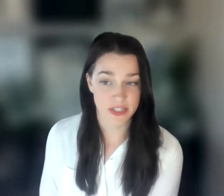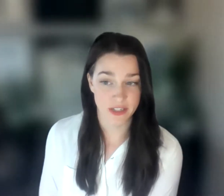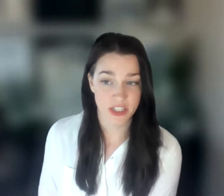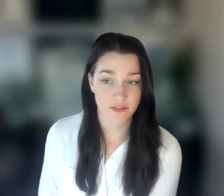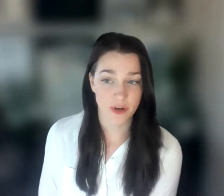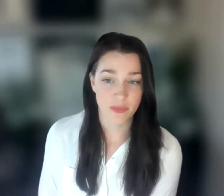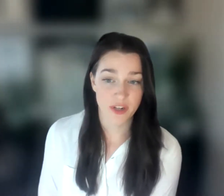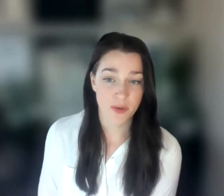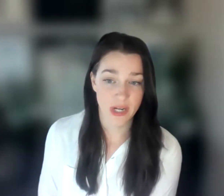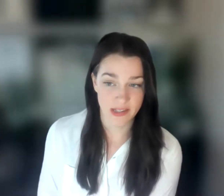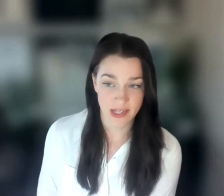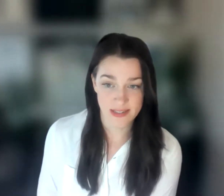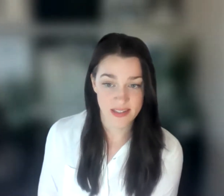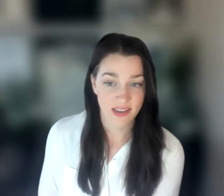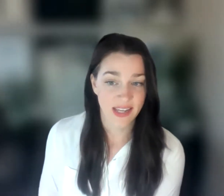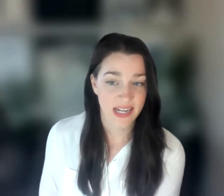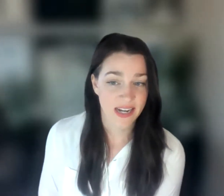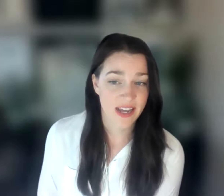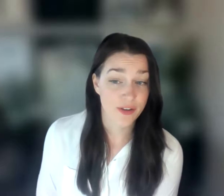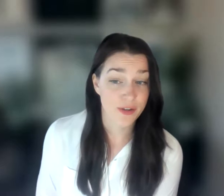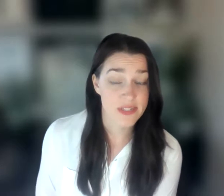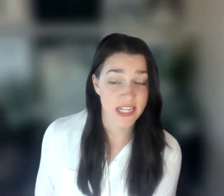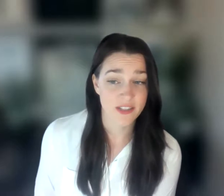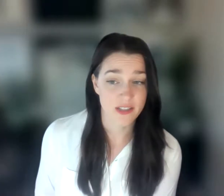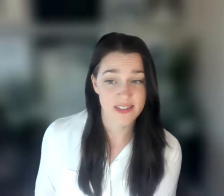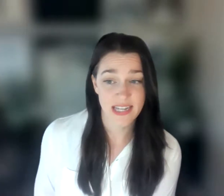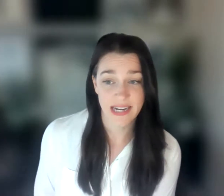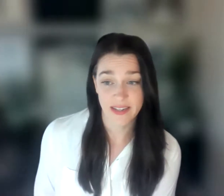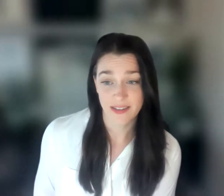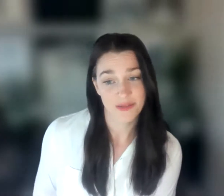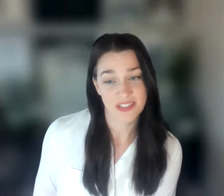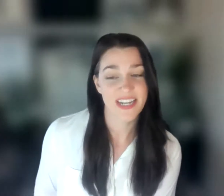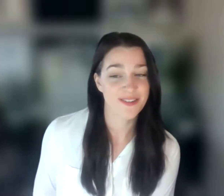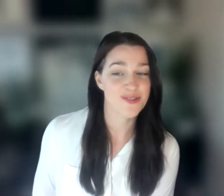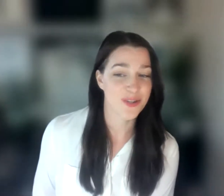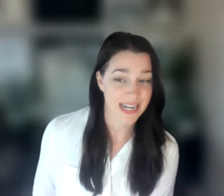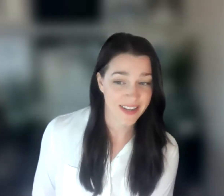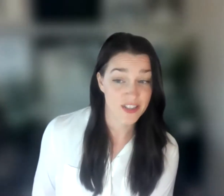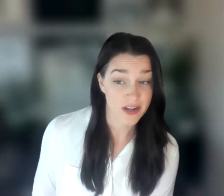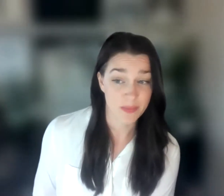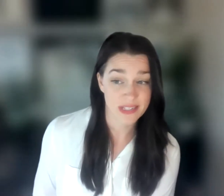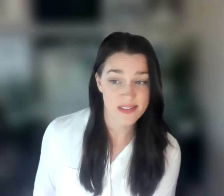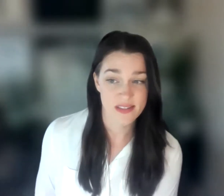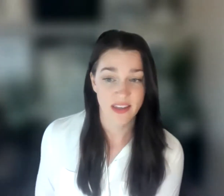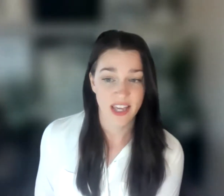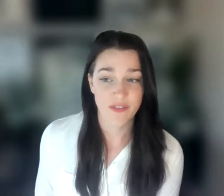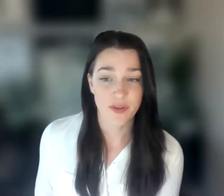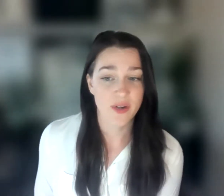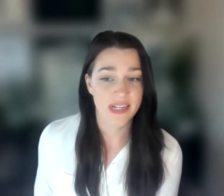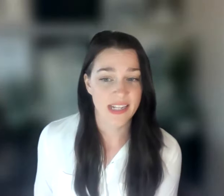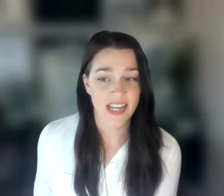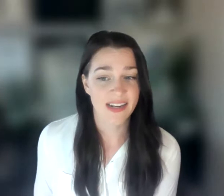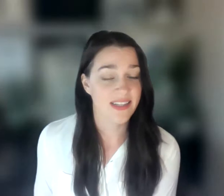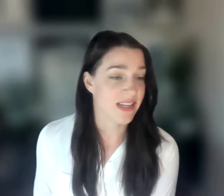emerging research inform the new guidelines and any other new standards or guiding documents? Have